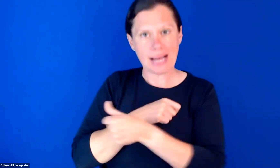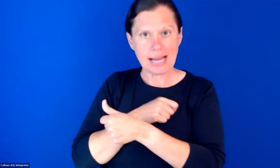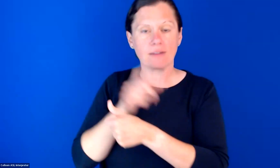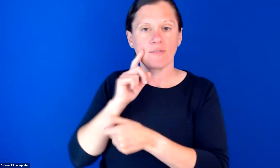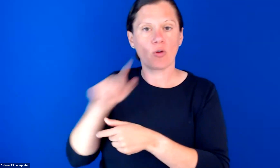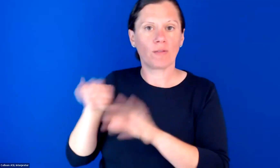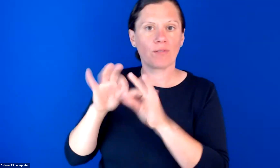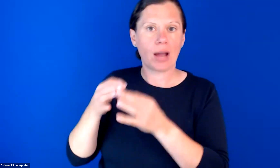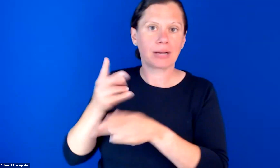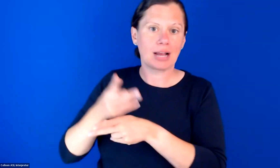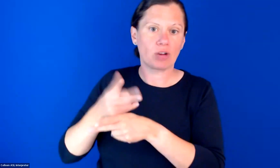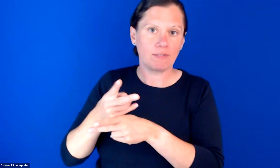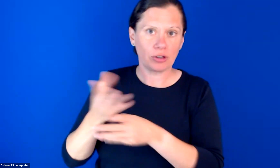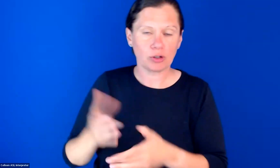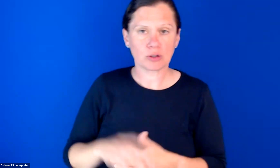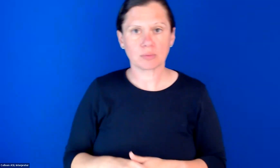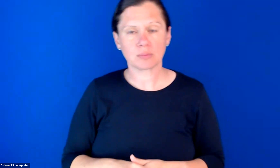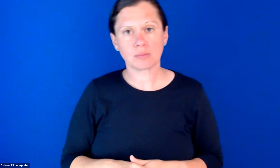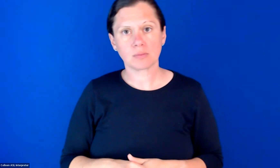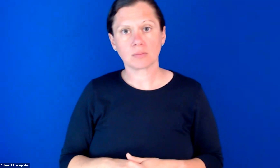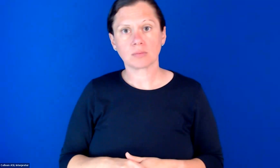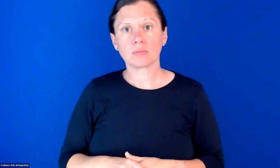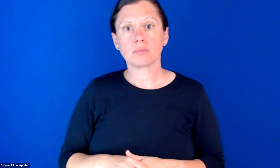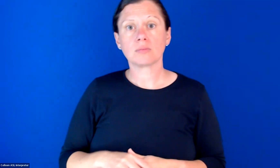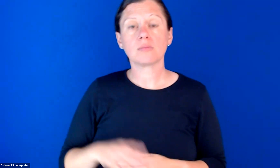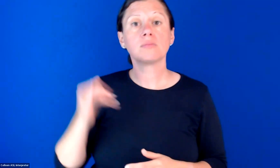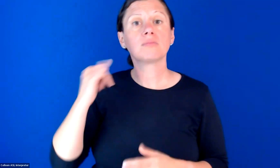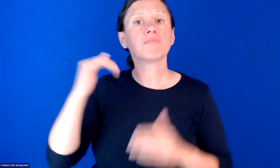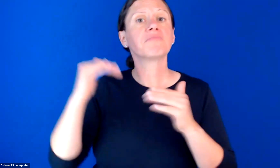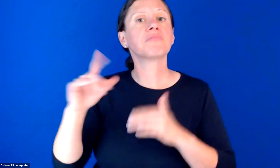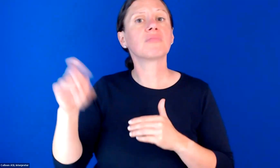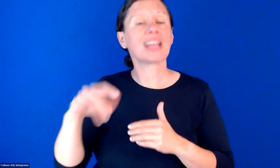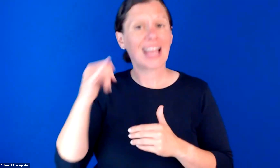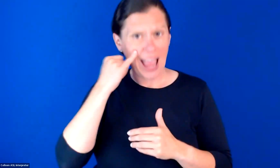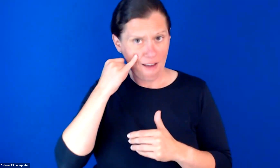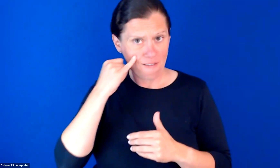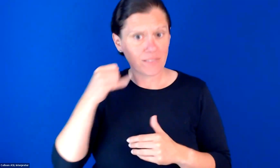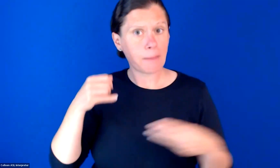What is the case if someone has funded the program more than their return?